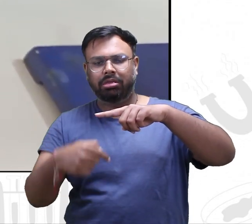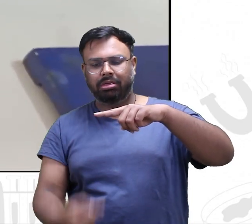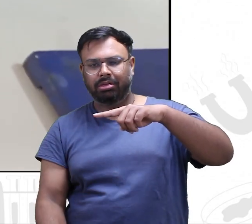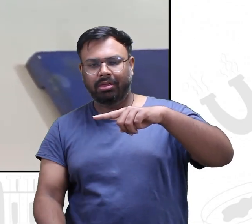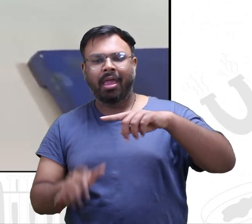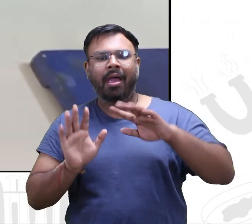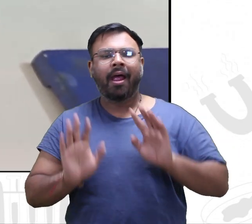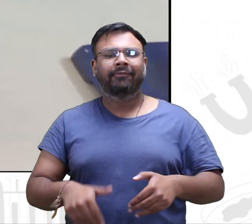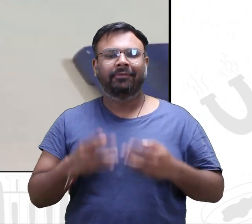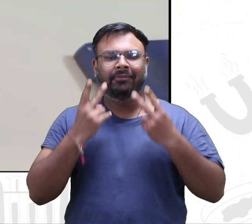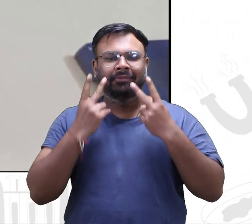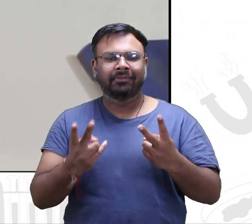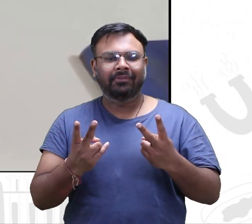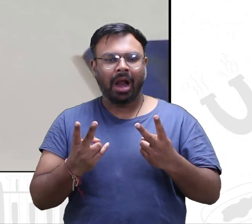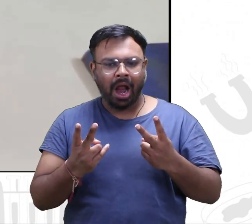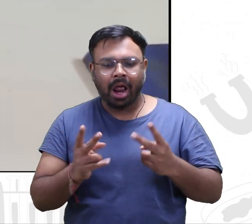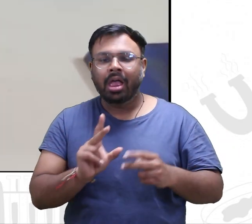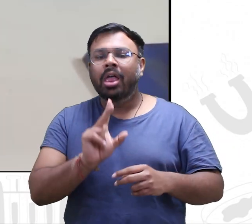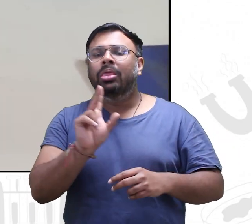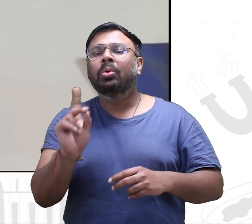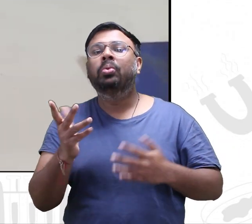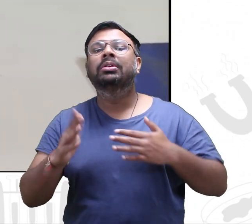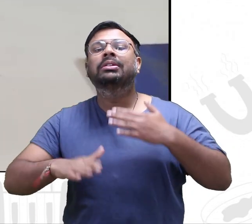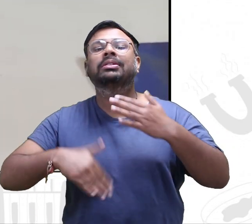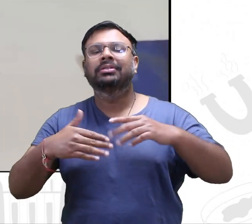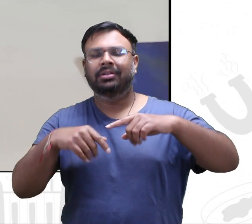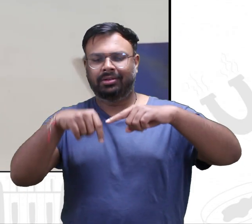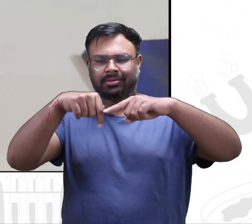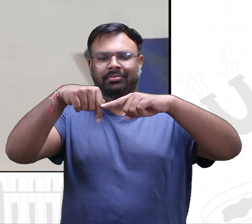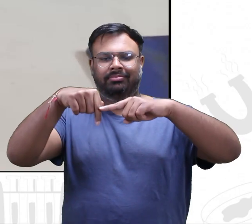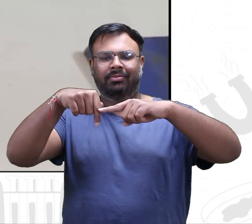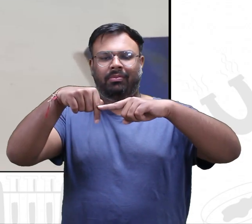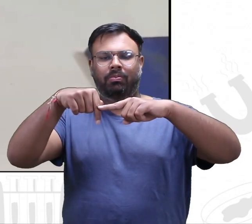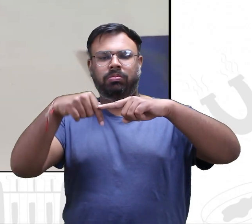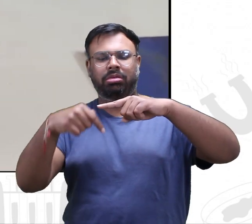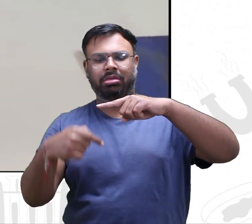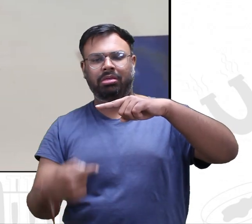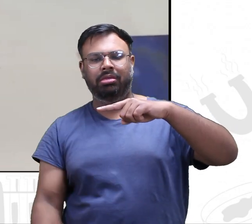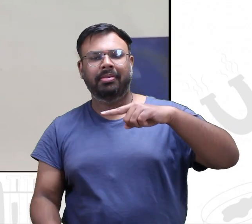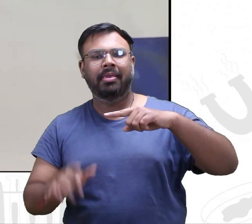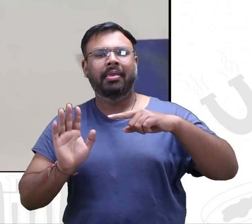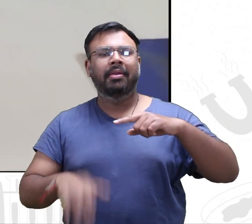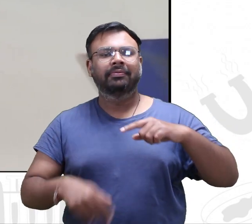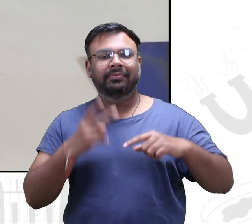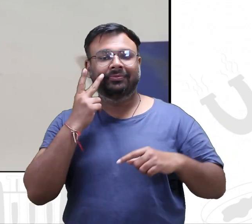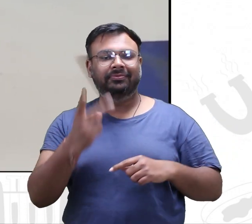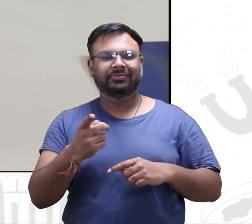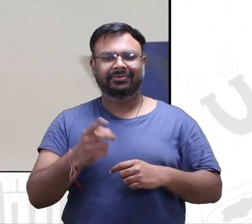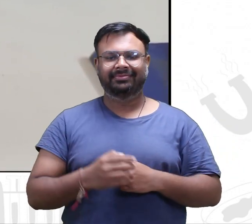falls down. After some time, the next nail, that is the second nail, also falls down.